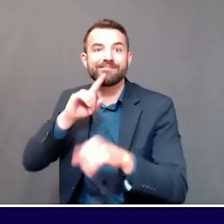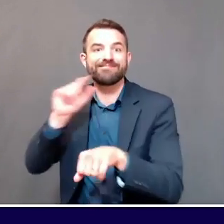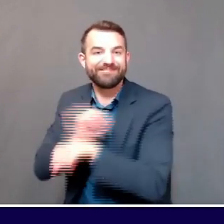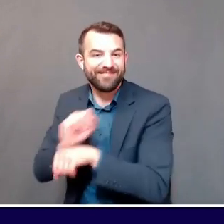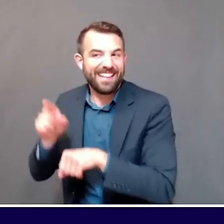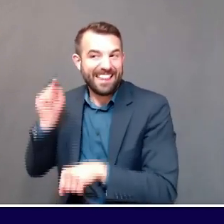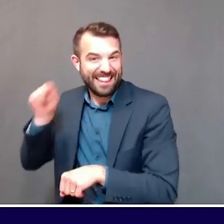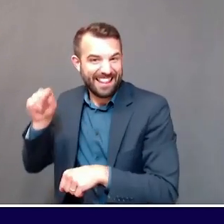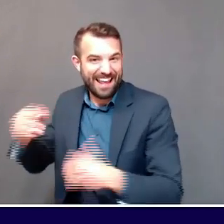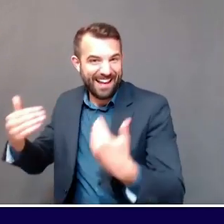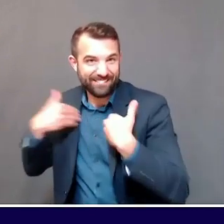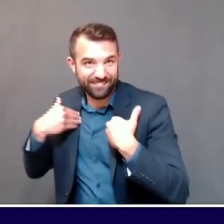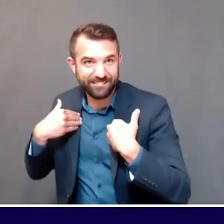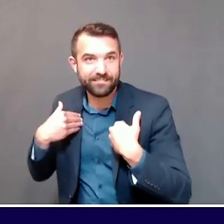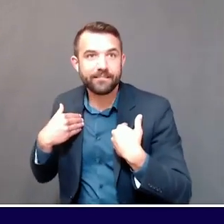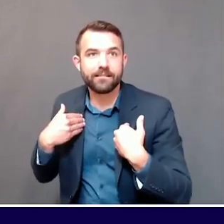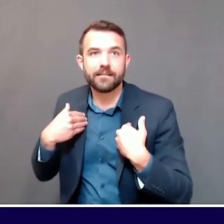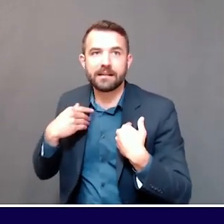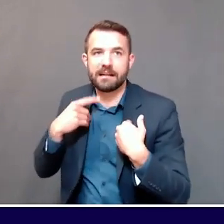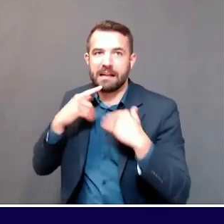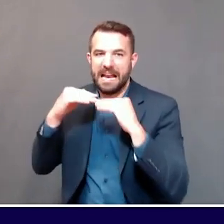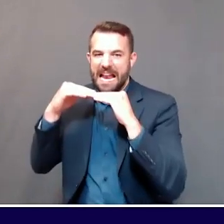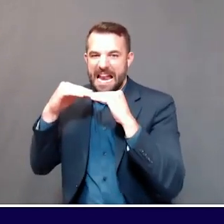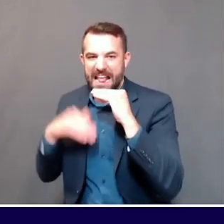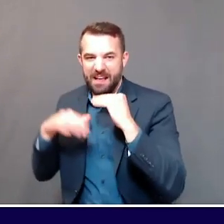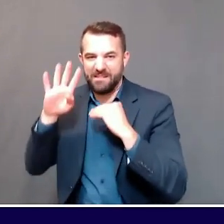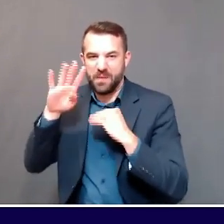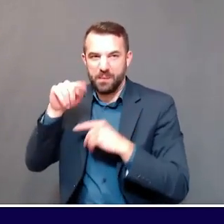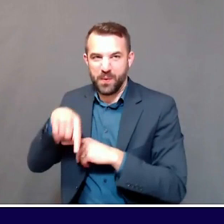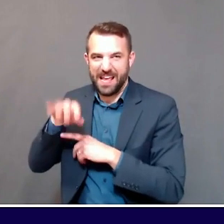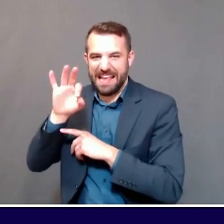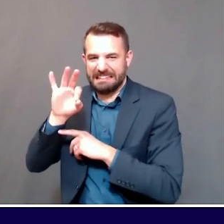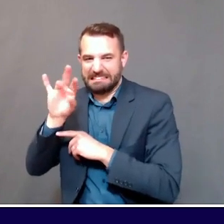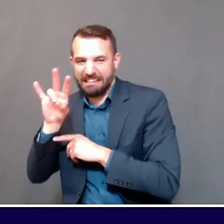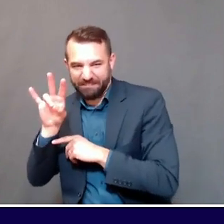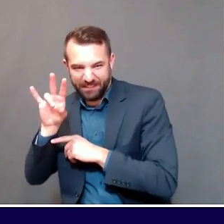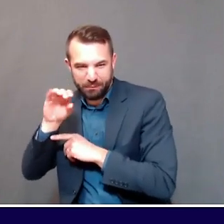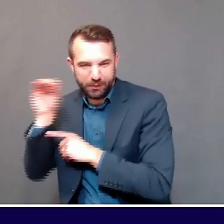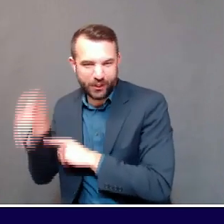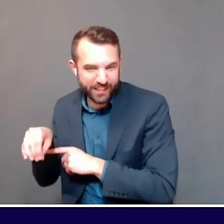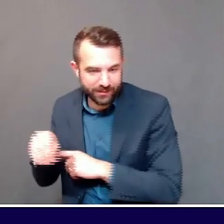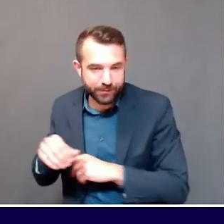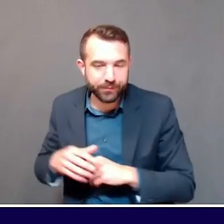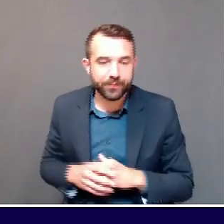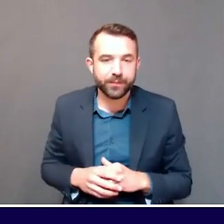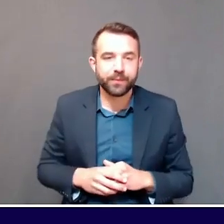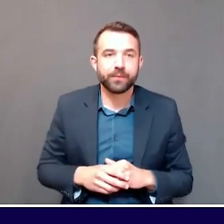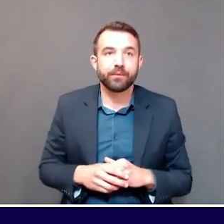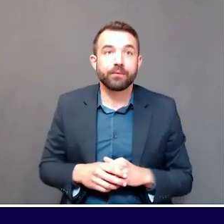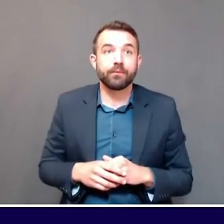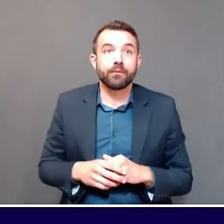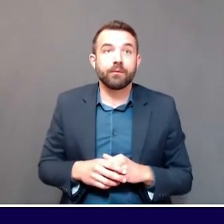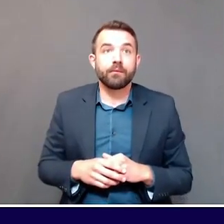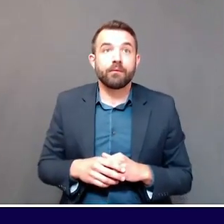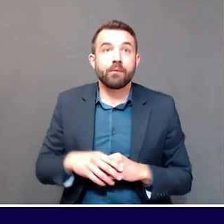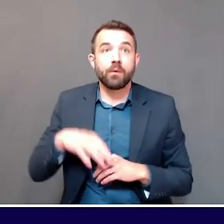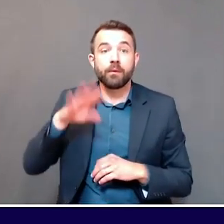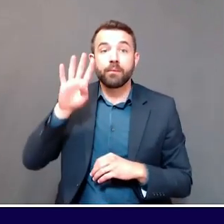a hair under 5%, 4.97 to be exact. I'd like to put that number into